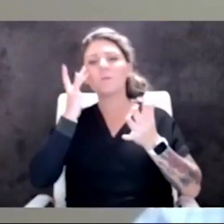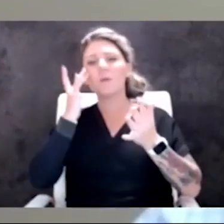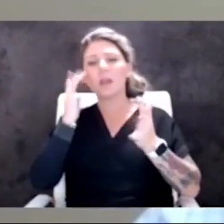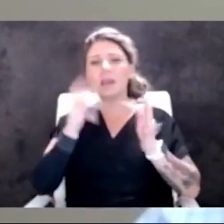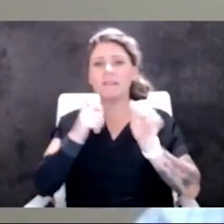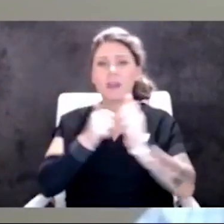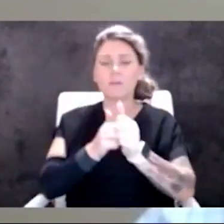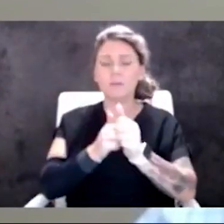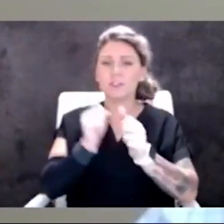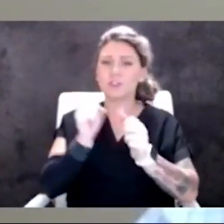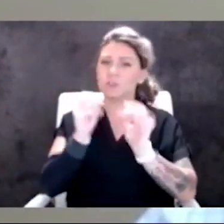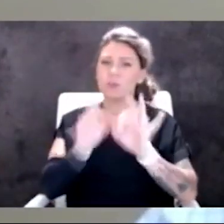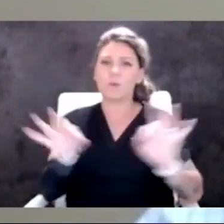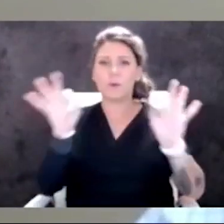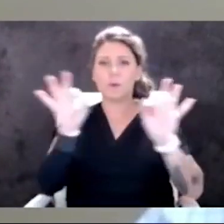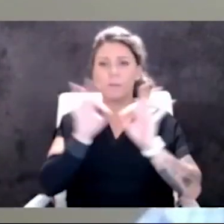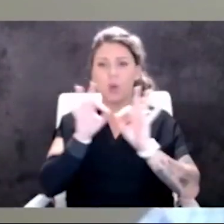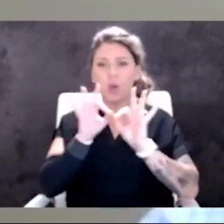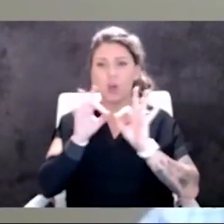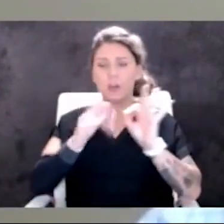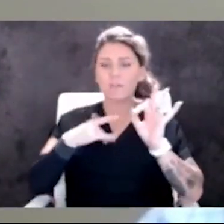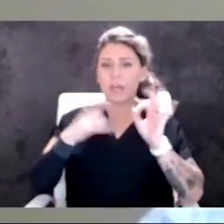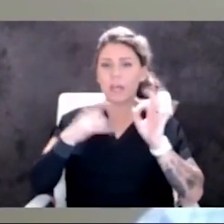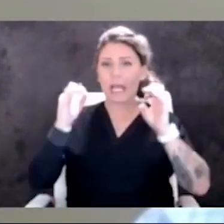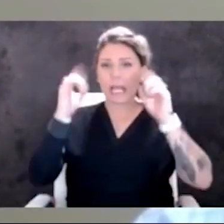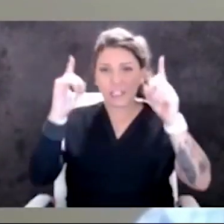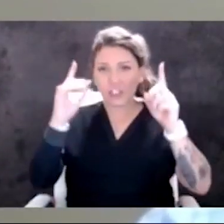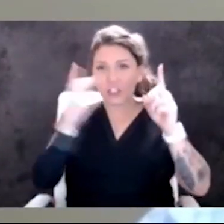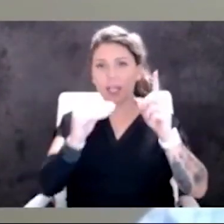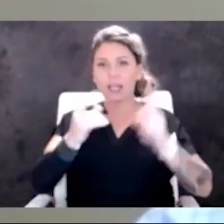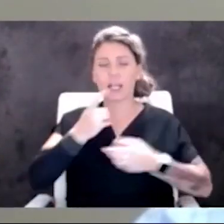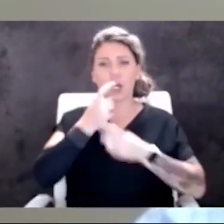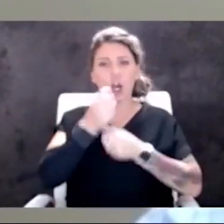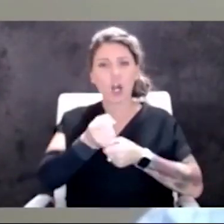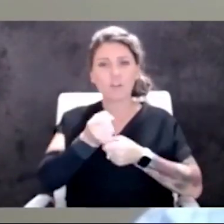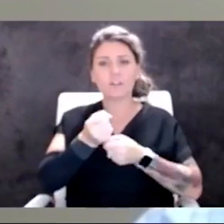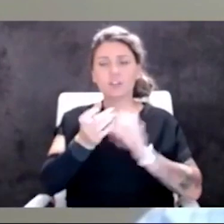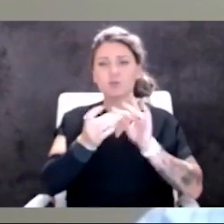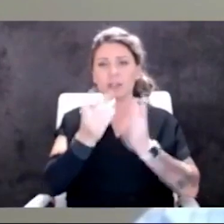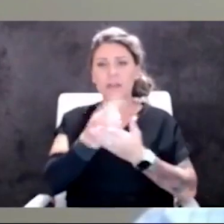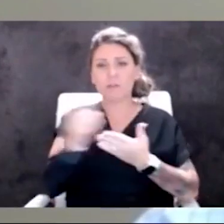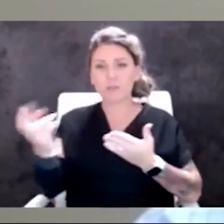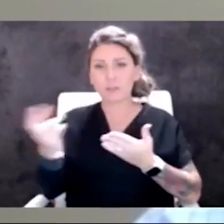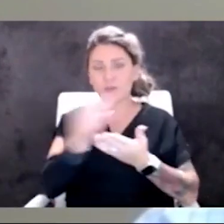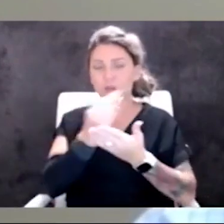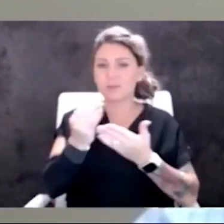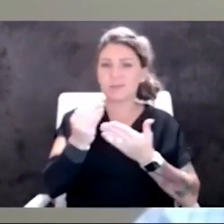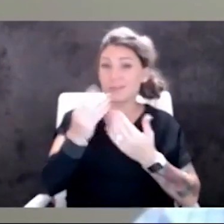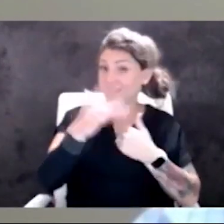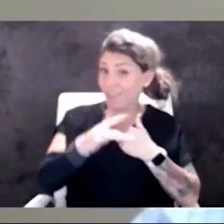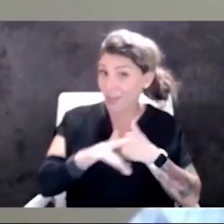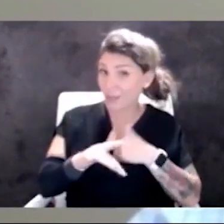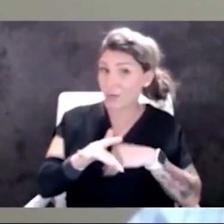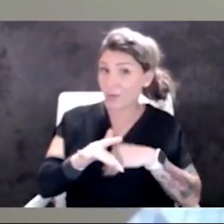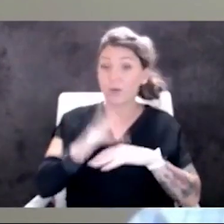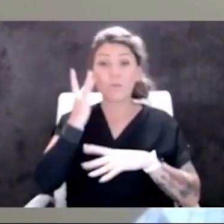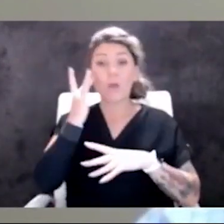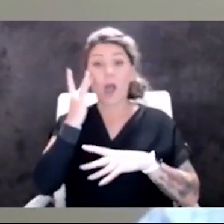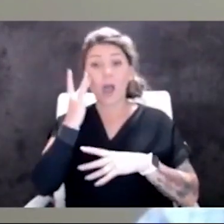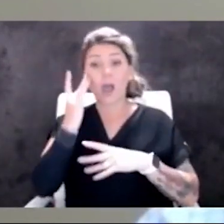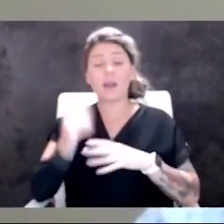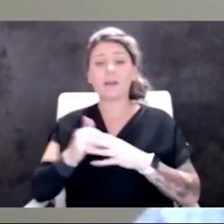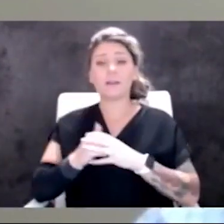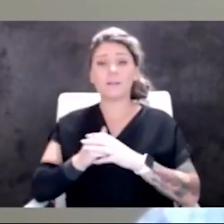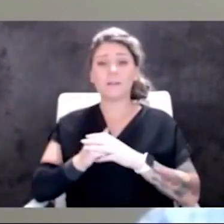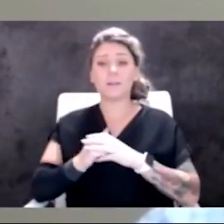important, to help people feel educated and confident in the resources that are available to them. Because when people